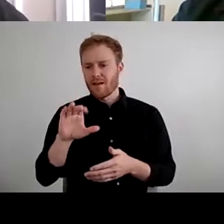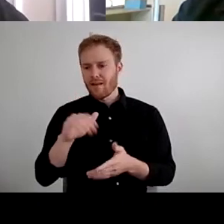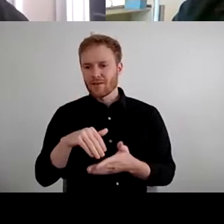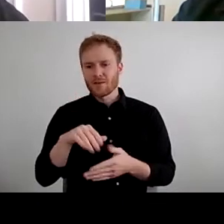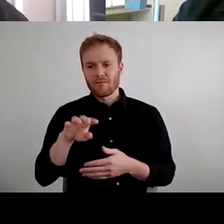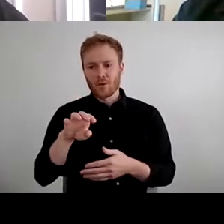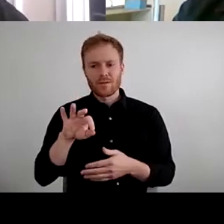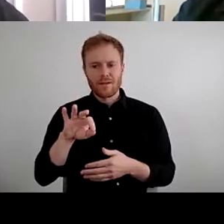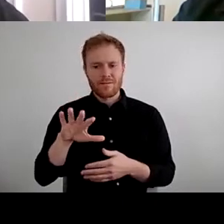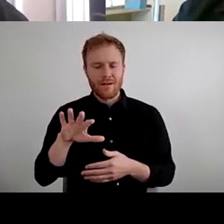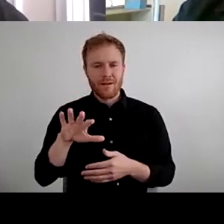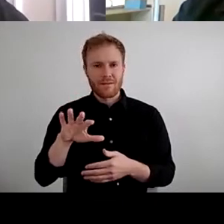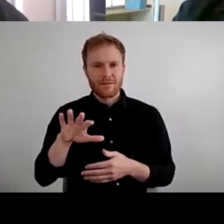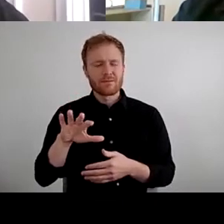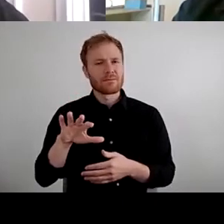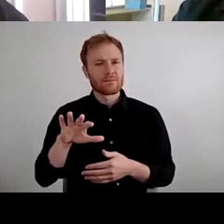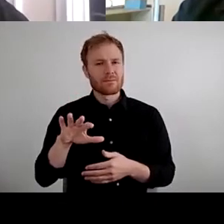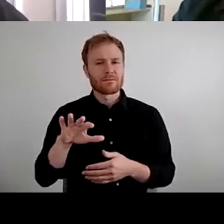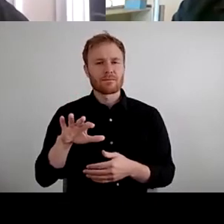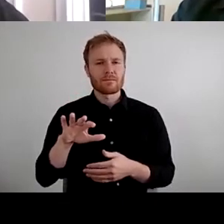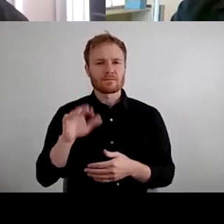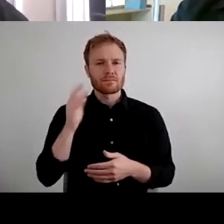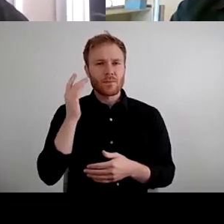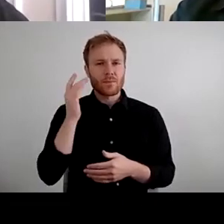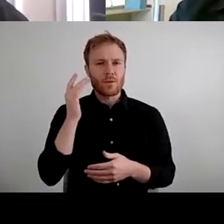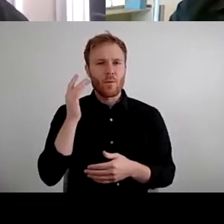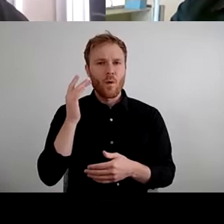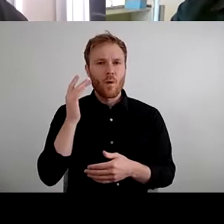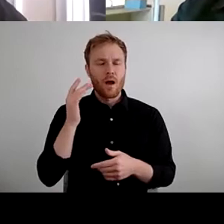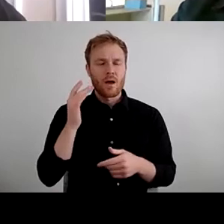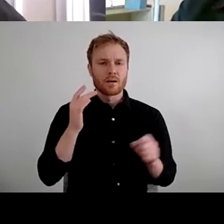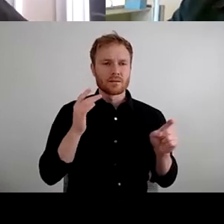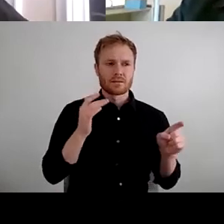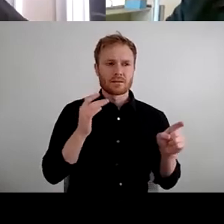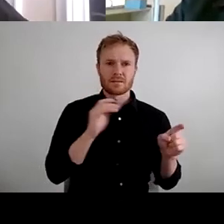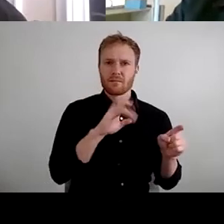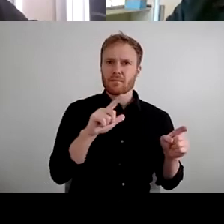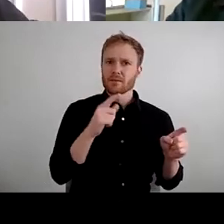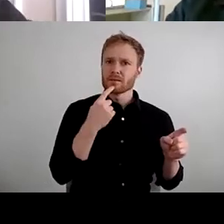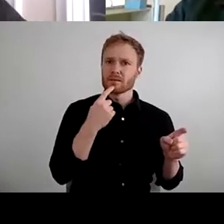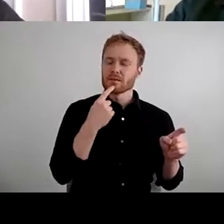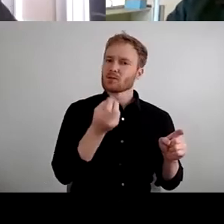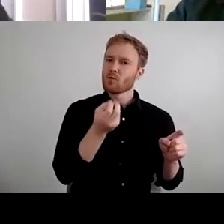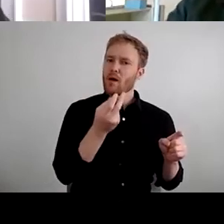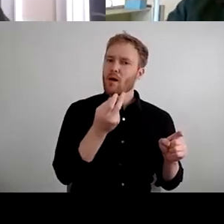$9,495. Can you want to speak to why does our bill say exactly